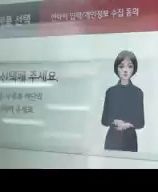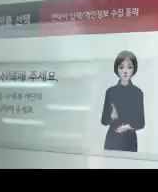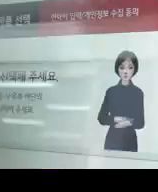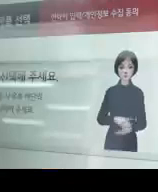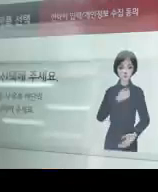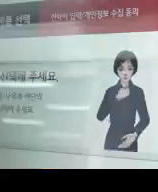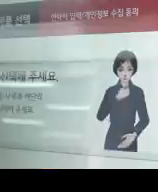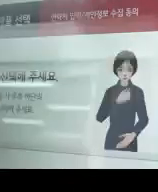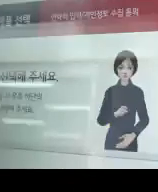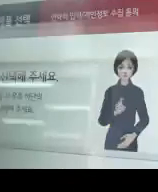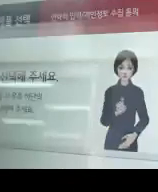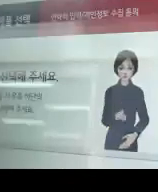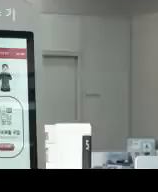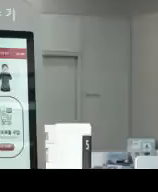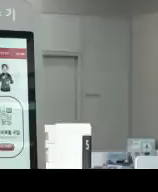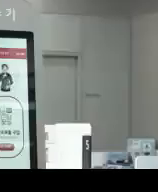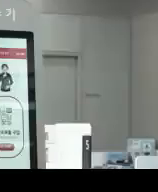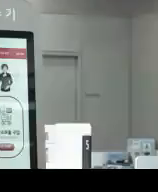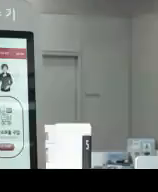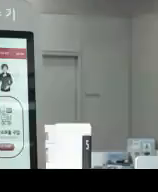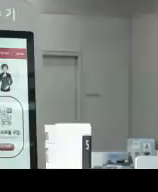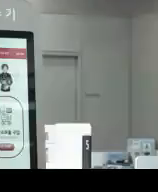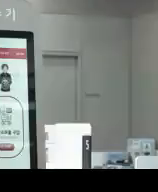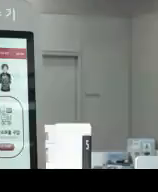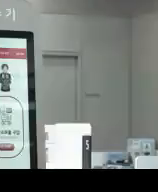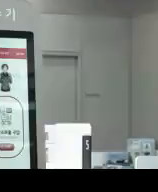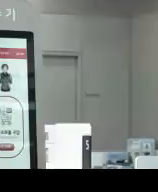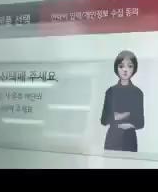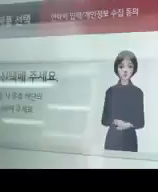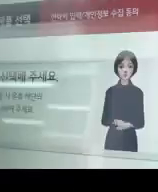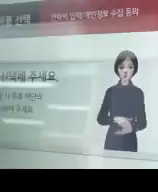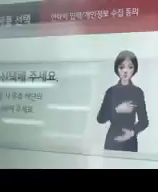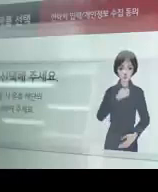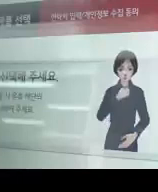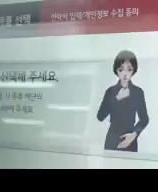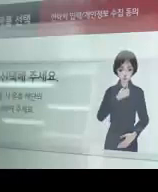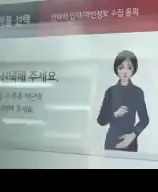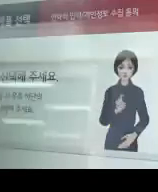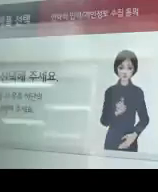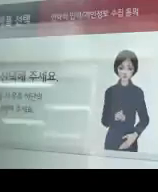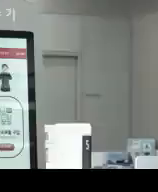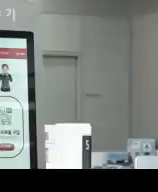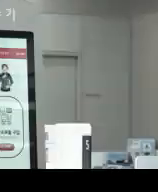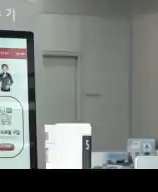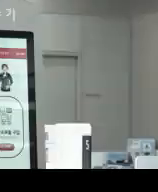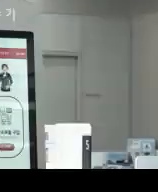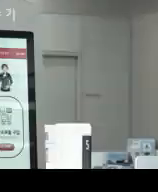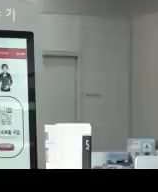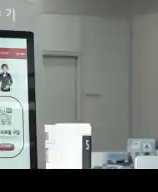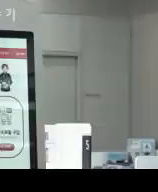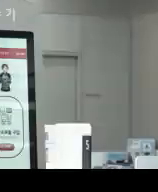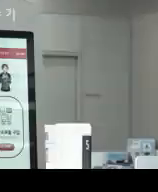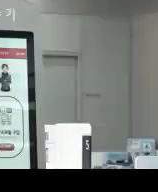problem, developing LLM and GAN-powered easy read solution. Easy read